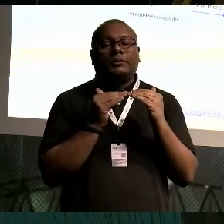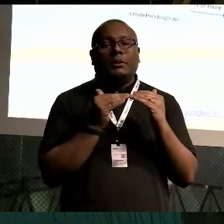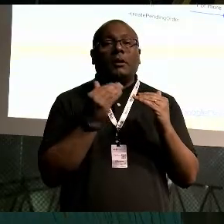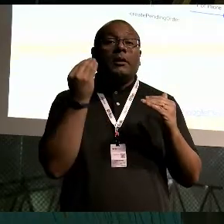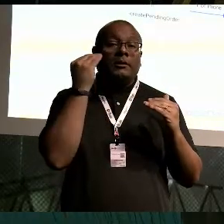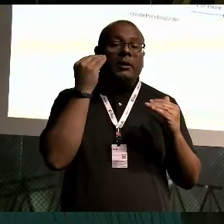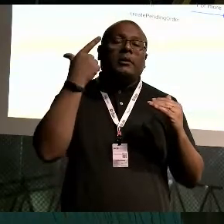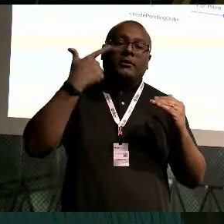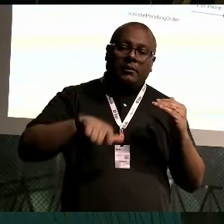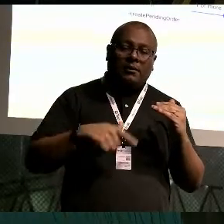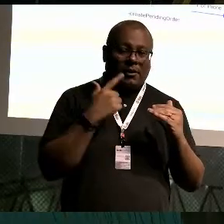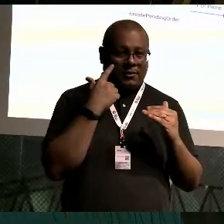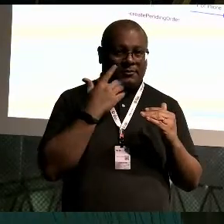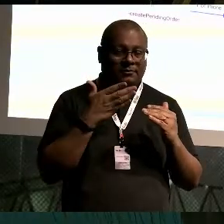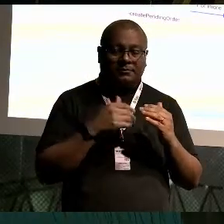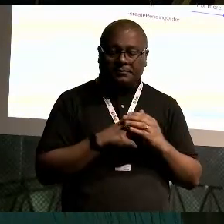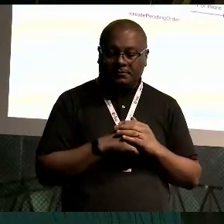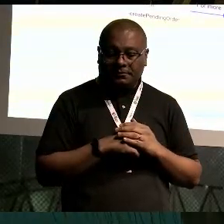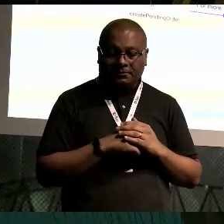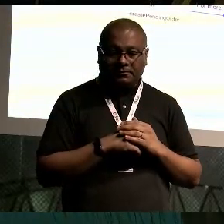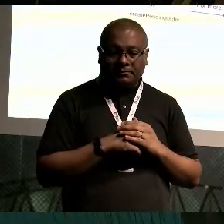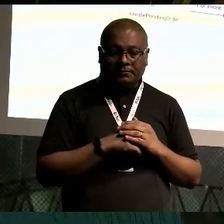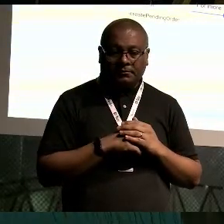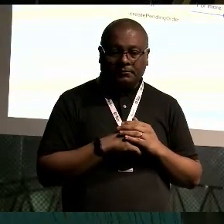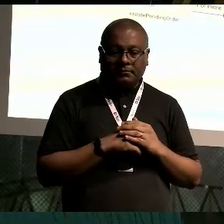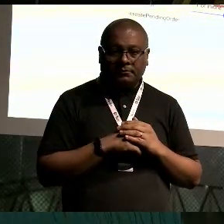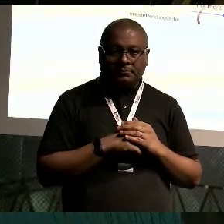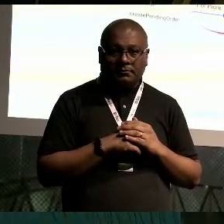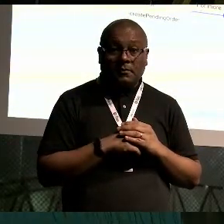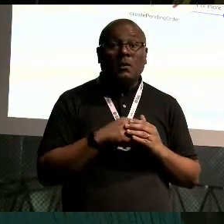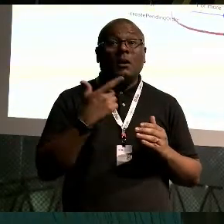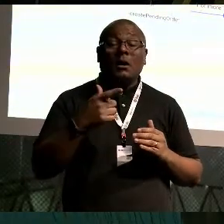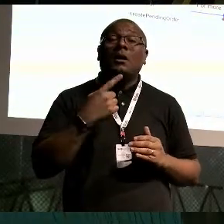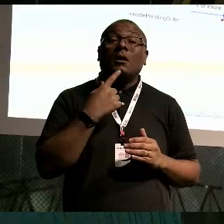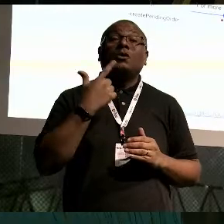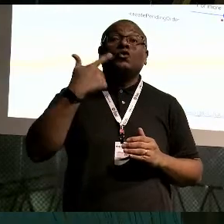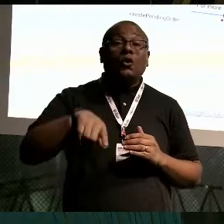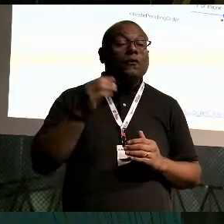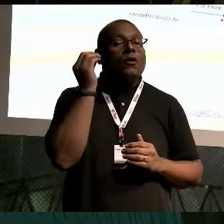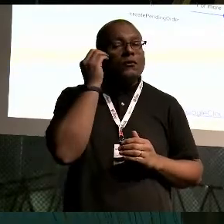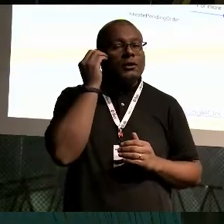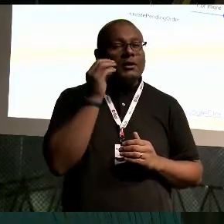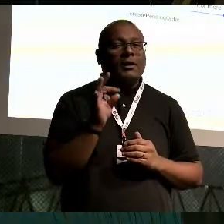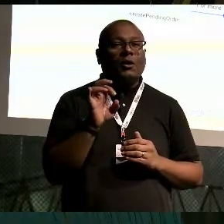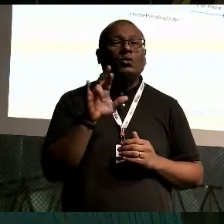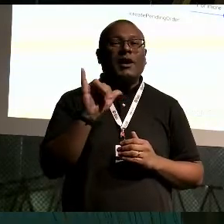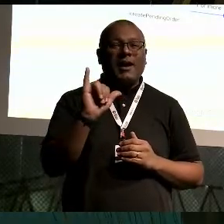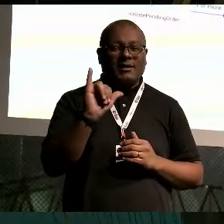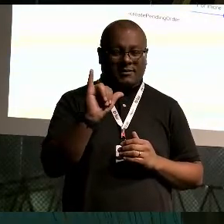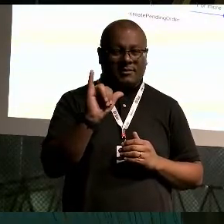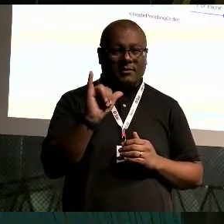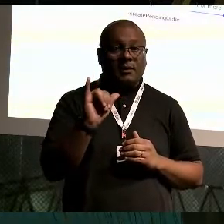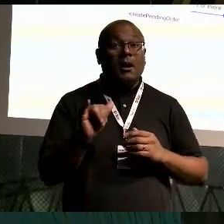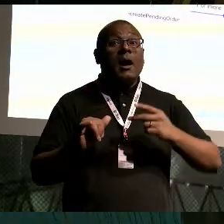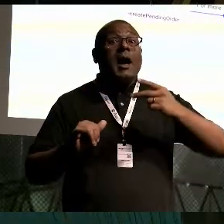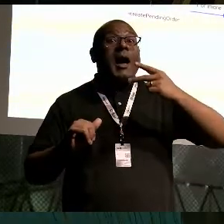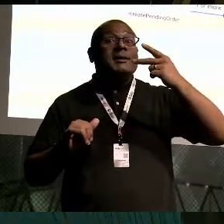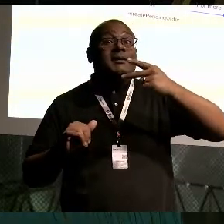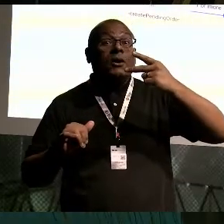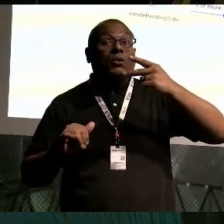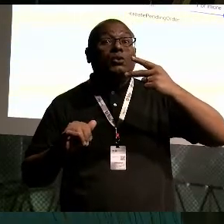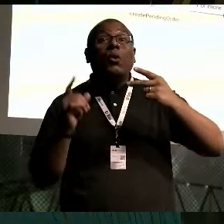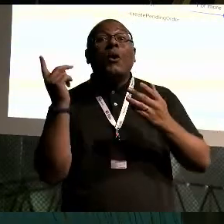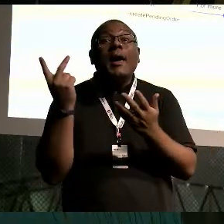recover from this failure, right? So that's the retry policy here. And then the second thing that can fail is